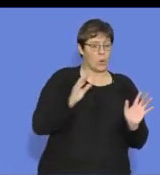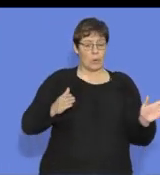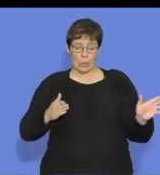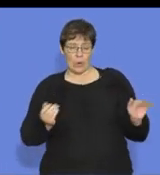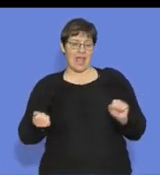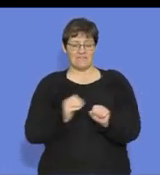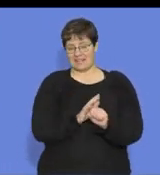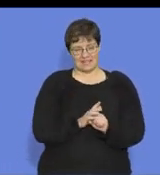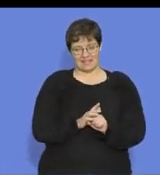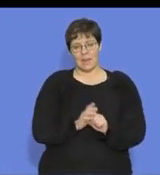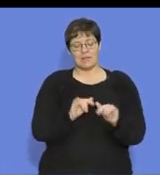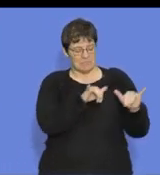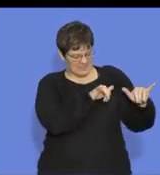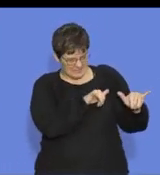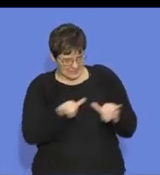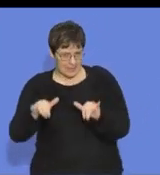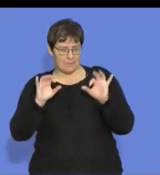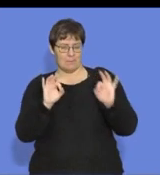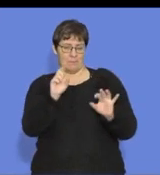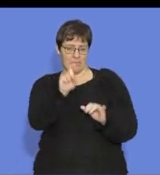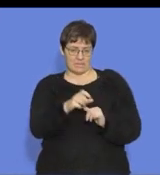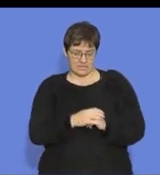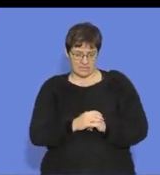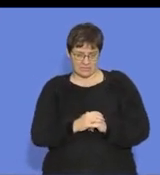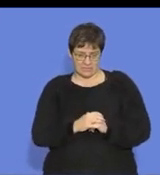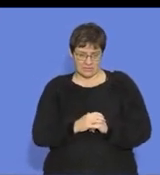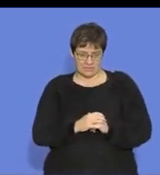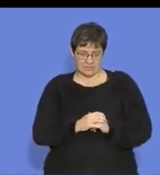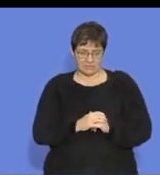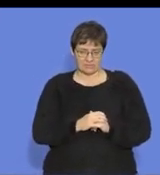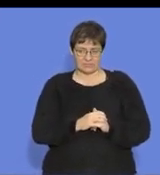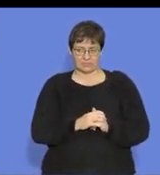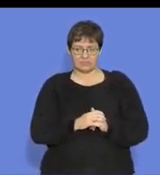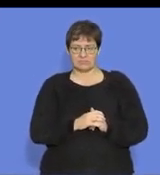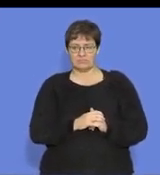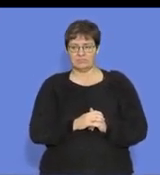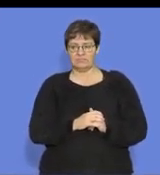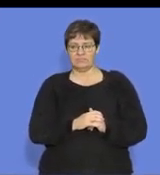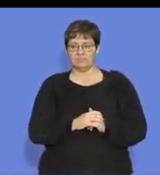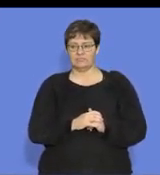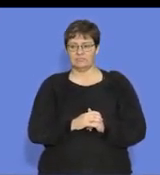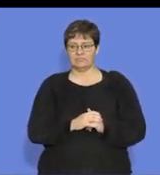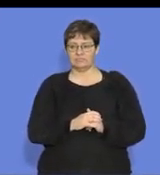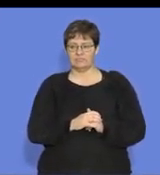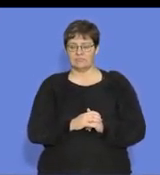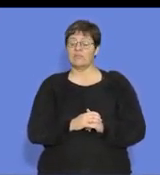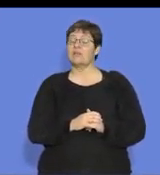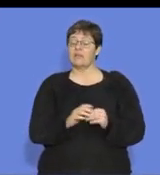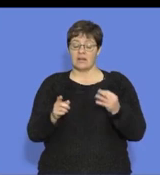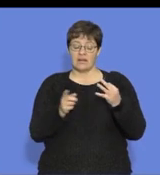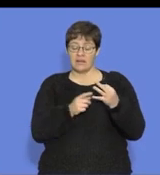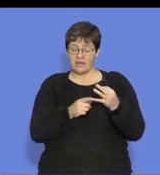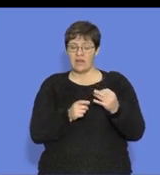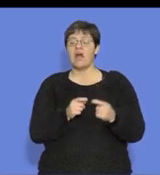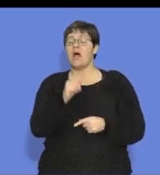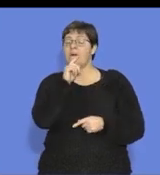actually causing the leaves to behave in a different way. Then the last one is you need